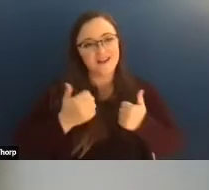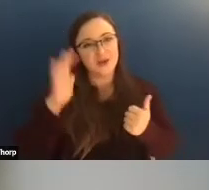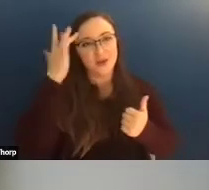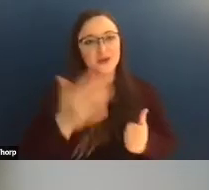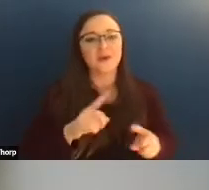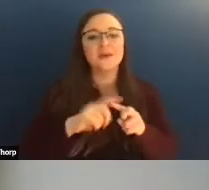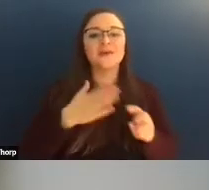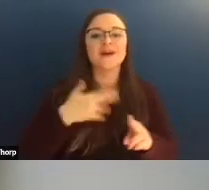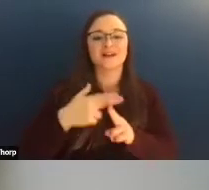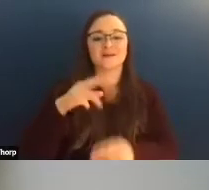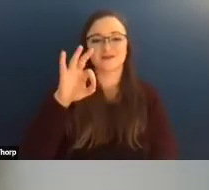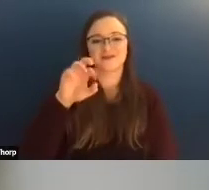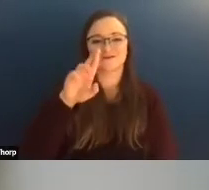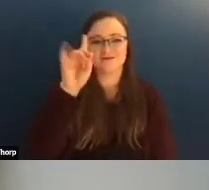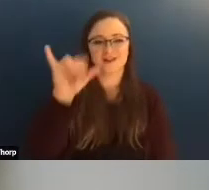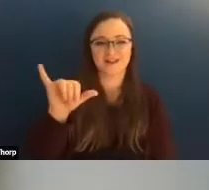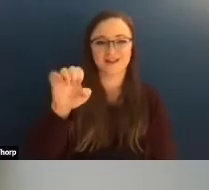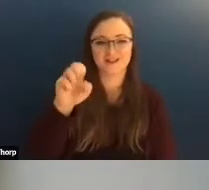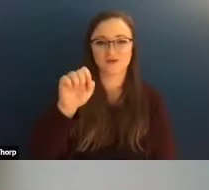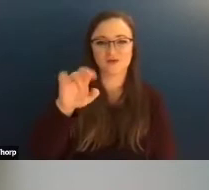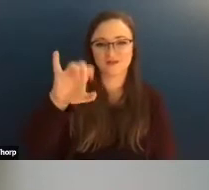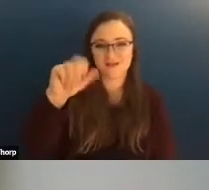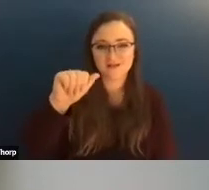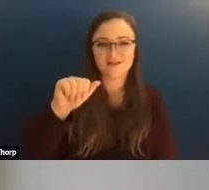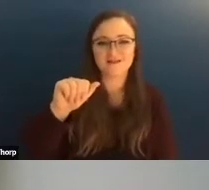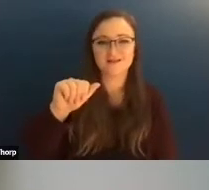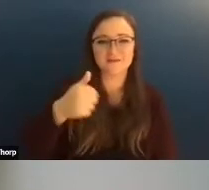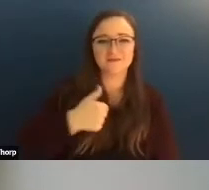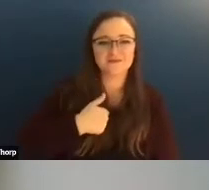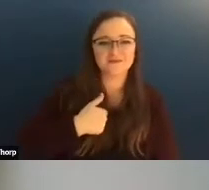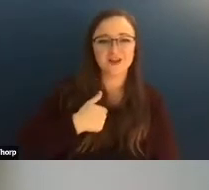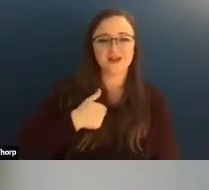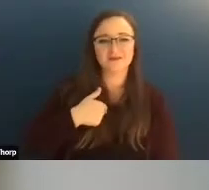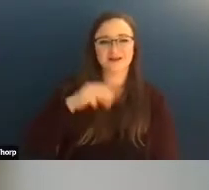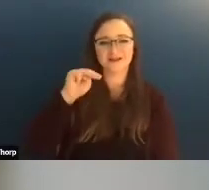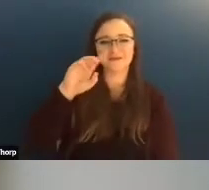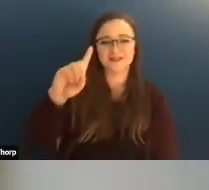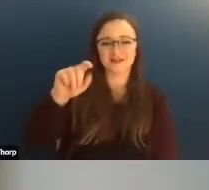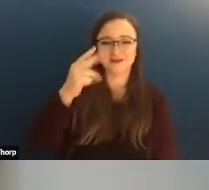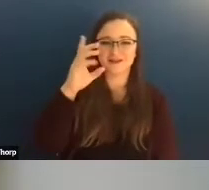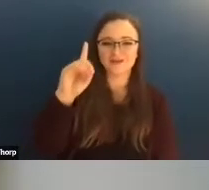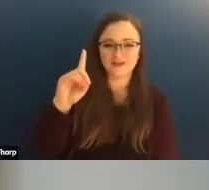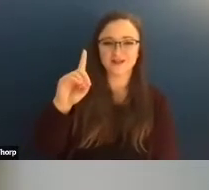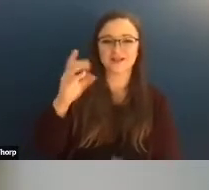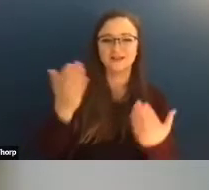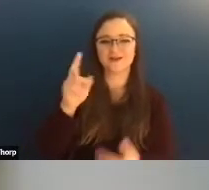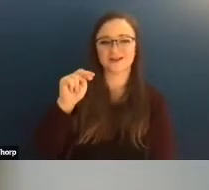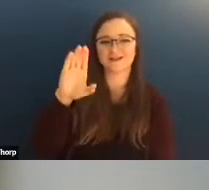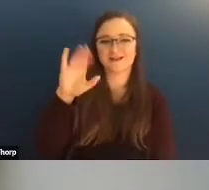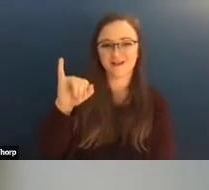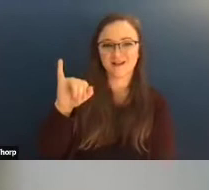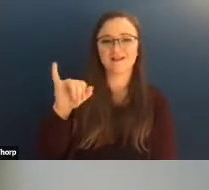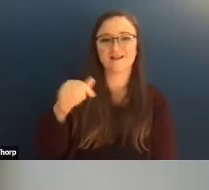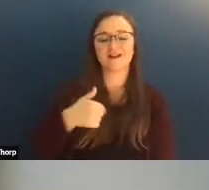My name is Freddy Escorcia. I'm an MD, PhD, assistant clinical investigator here at the NCI, and I study,